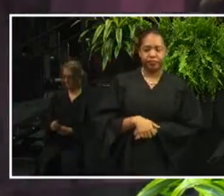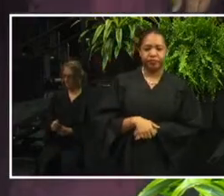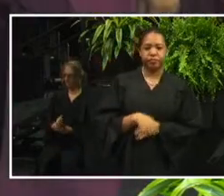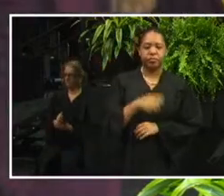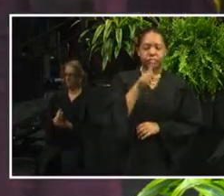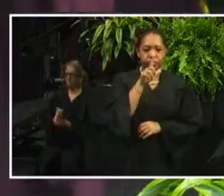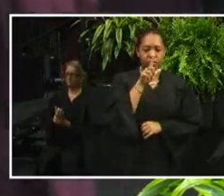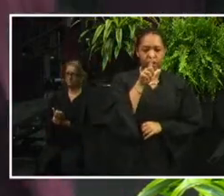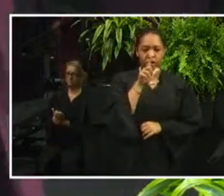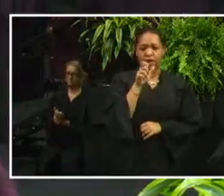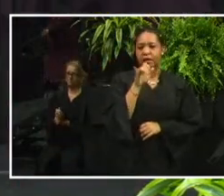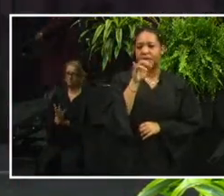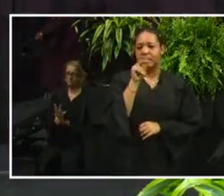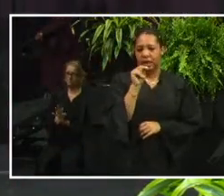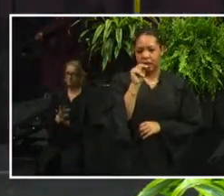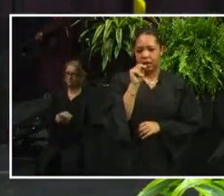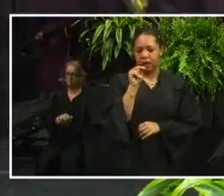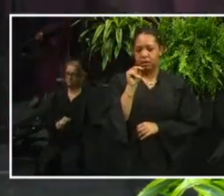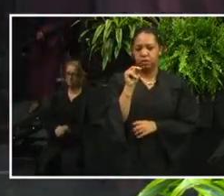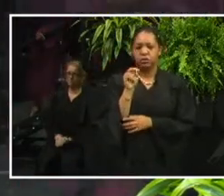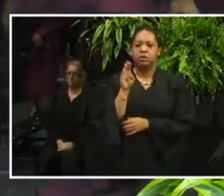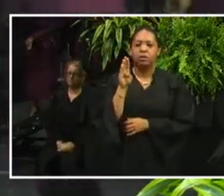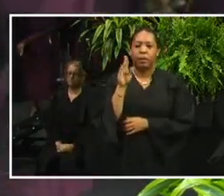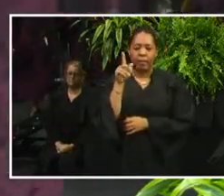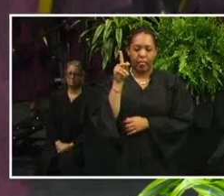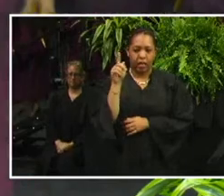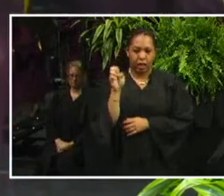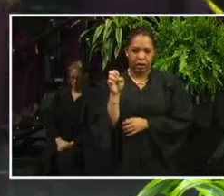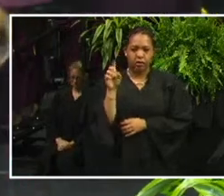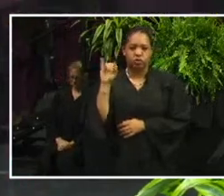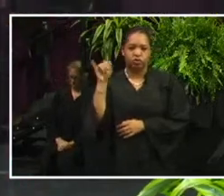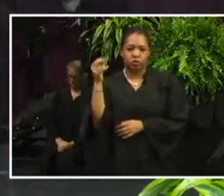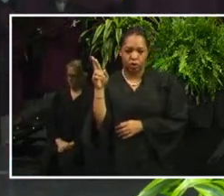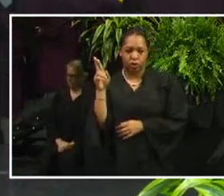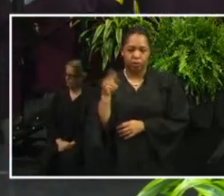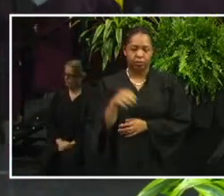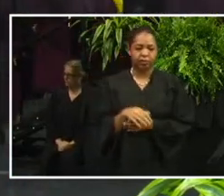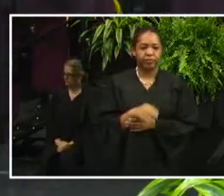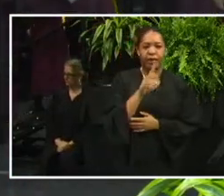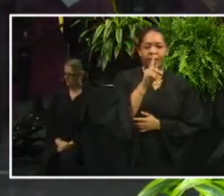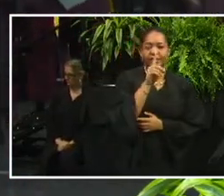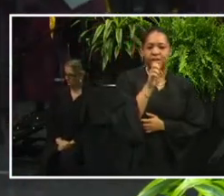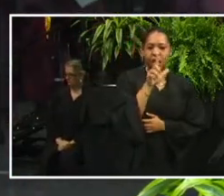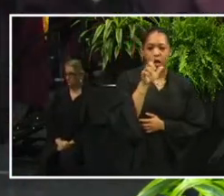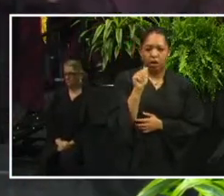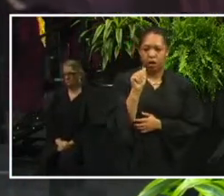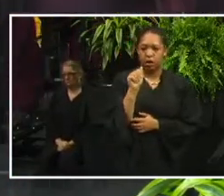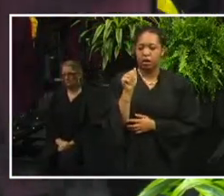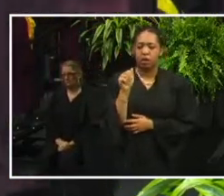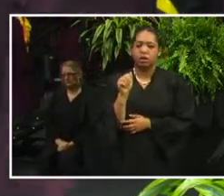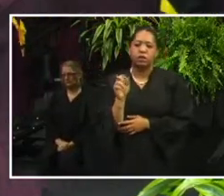Lynn Vaughn Blake Jr. Daryl Levette Blaylock II.